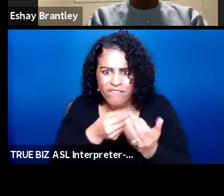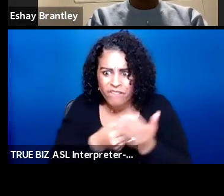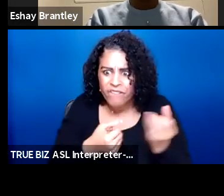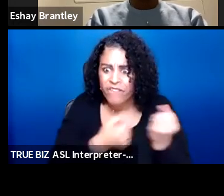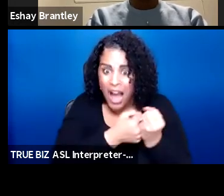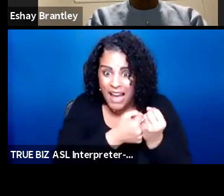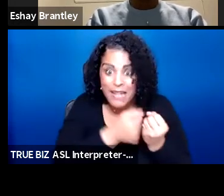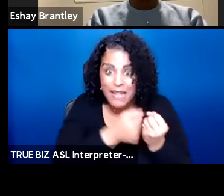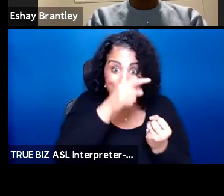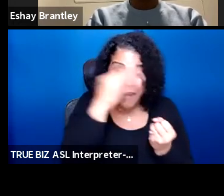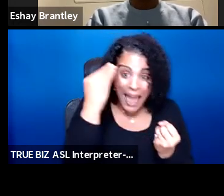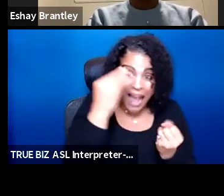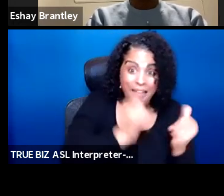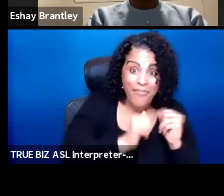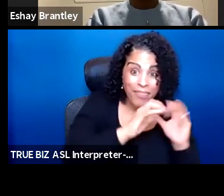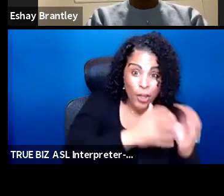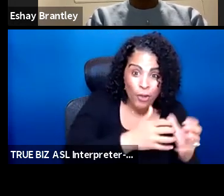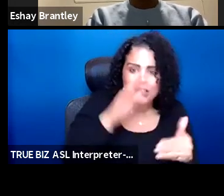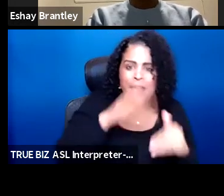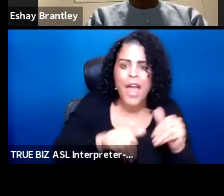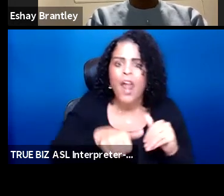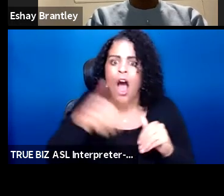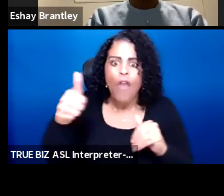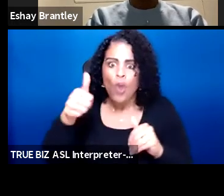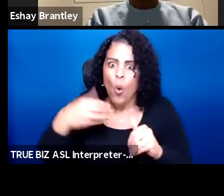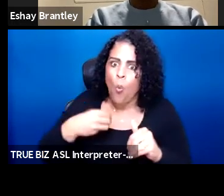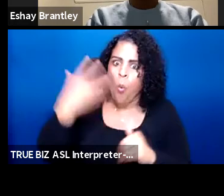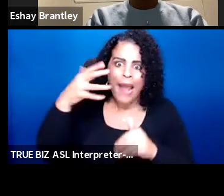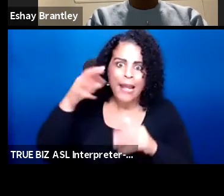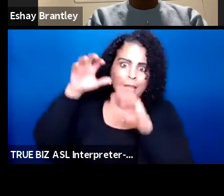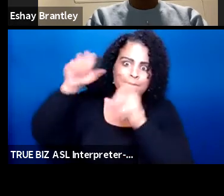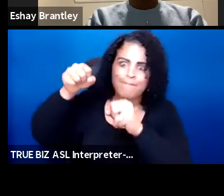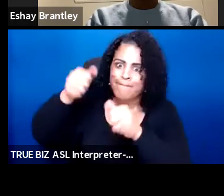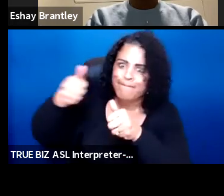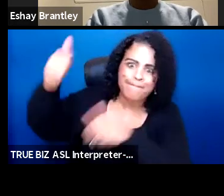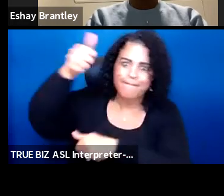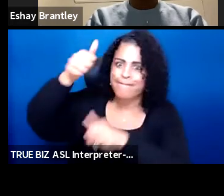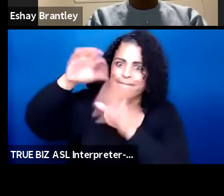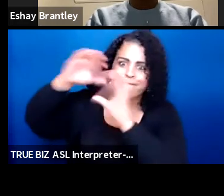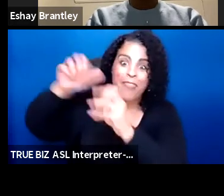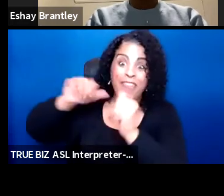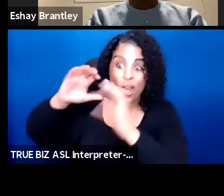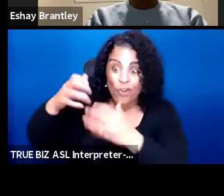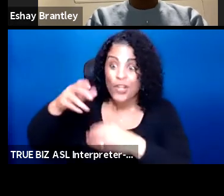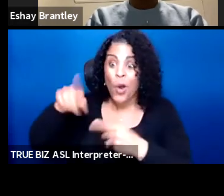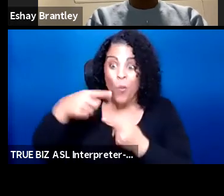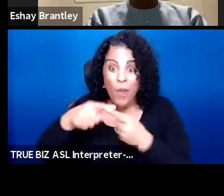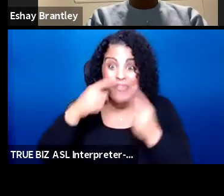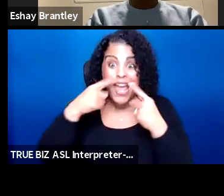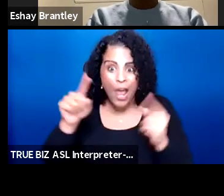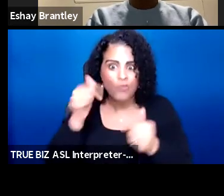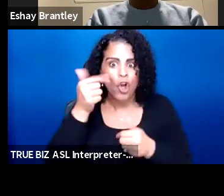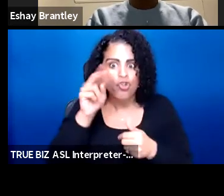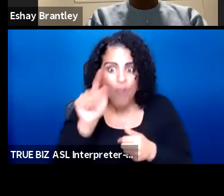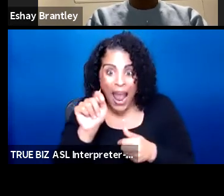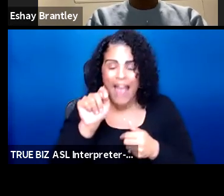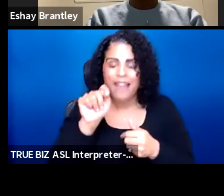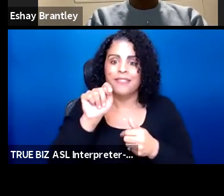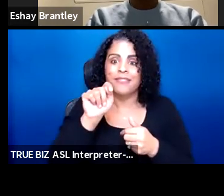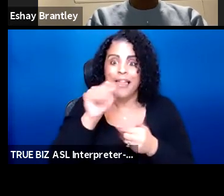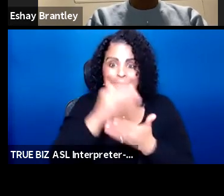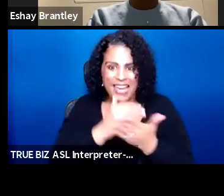they fund a lot of like bigger elitist white theaters. You see it every year when they announce the grant list, and all the like BIPOC theaters are like at